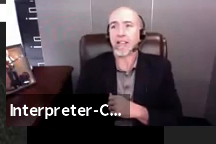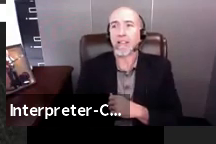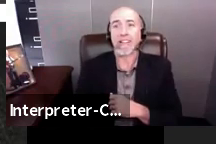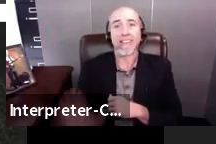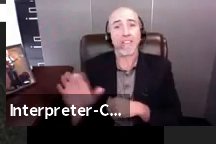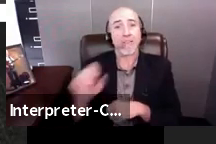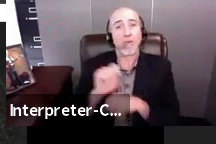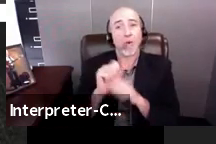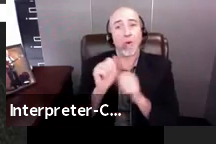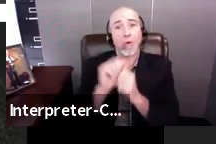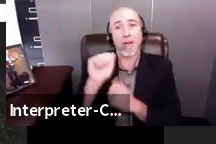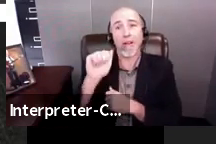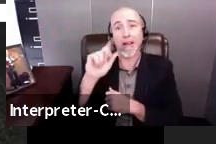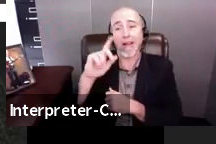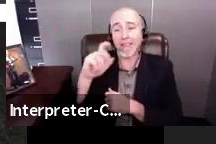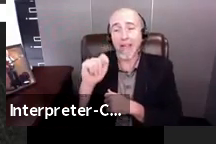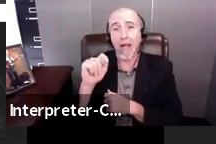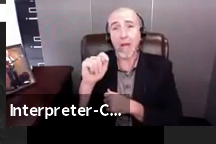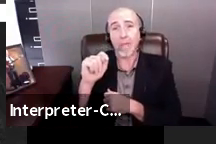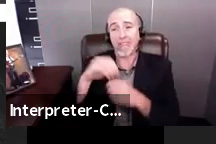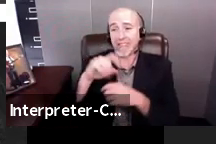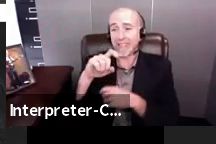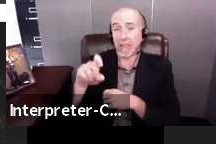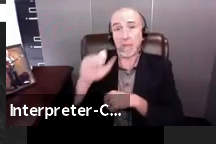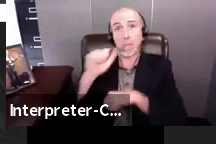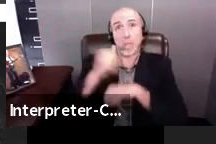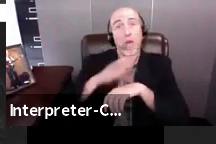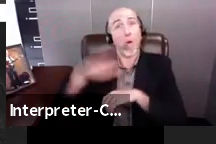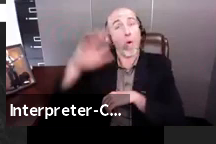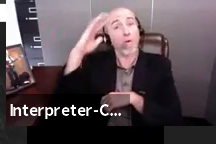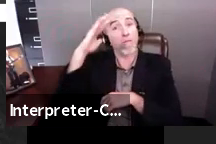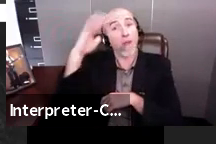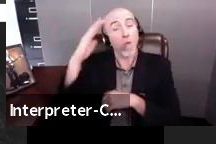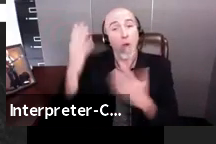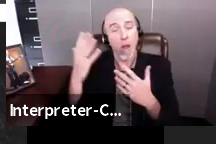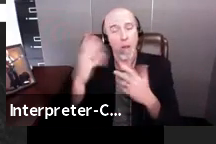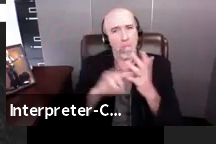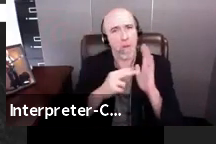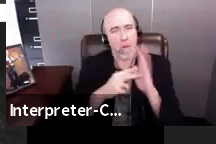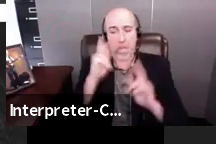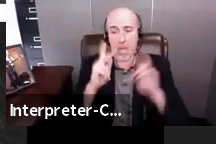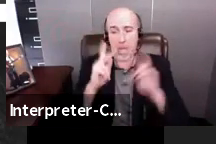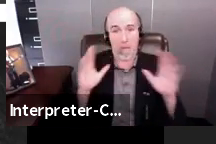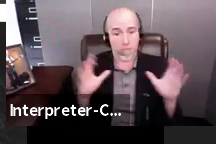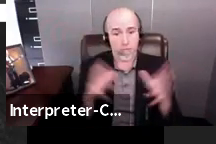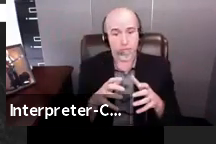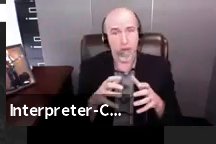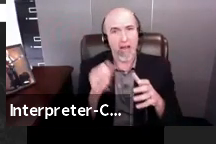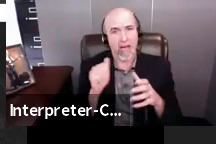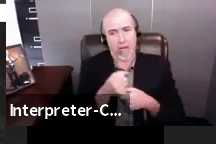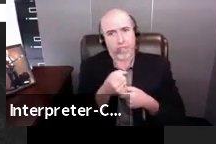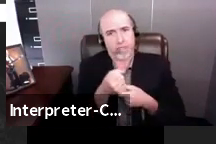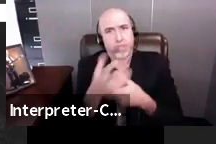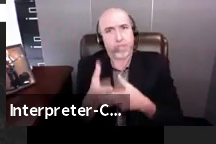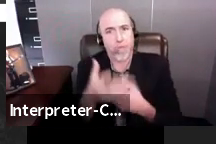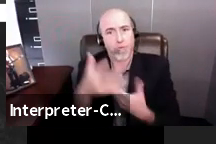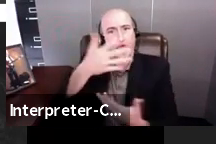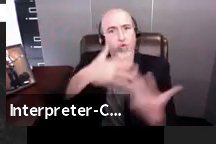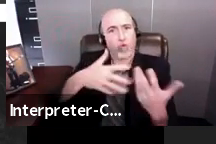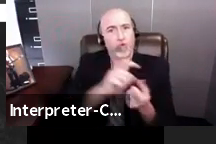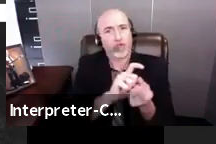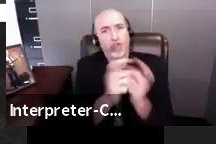been based on his philosophy that people power will bring about social change. When we talk about